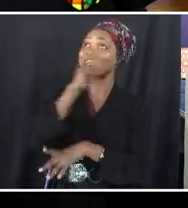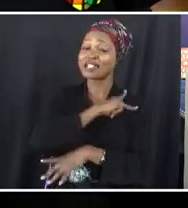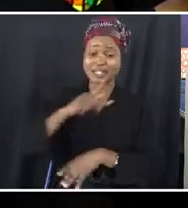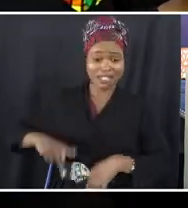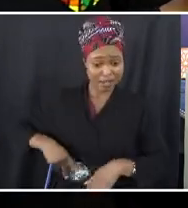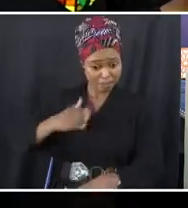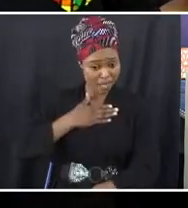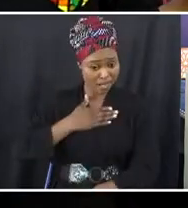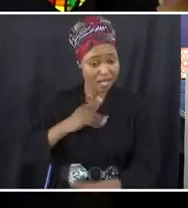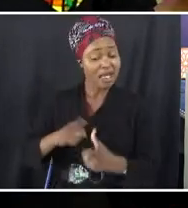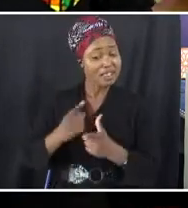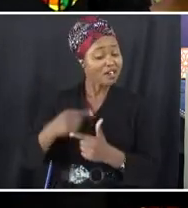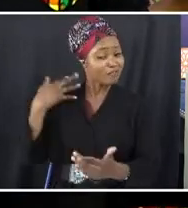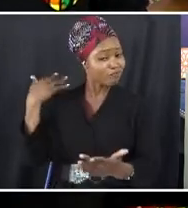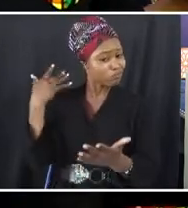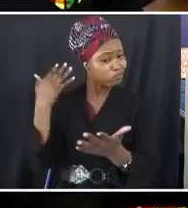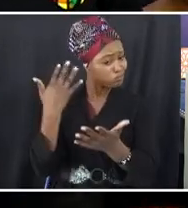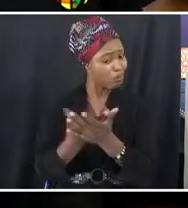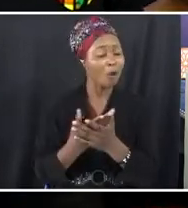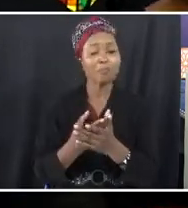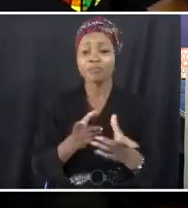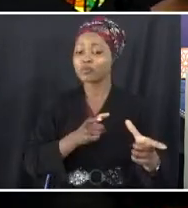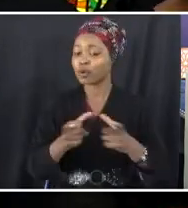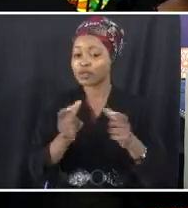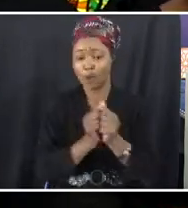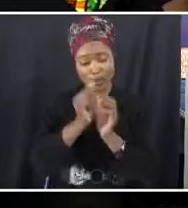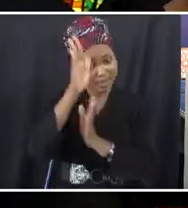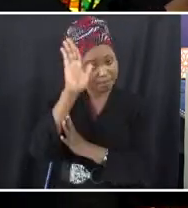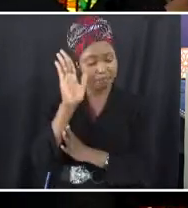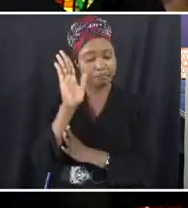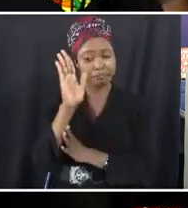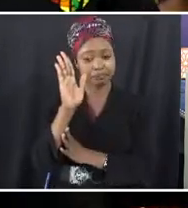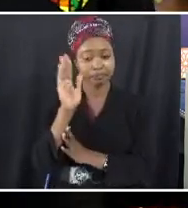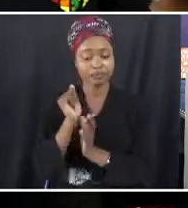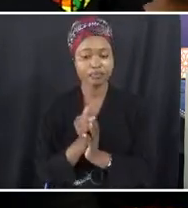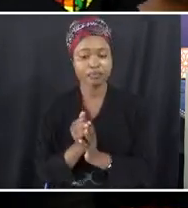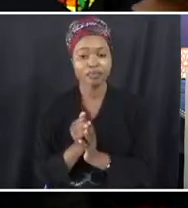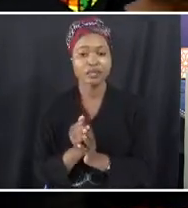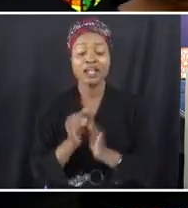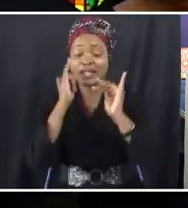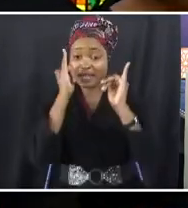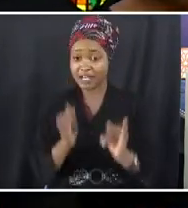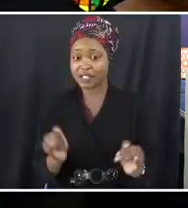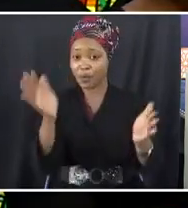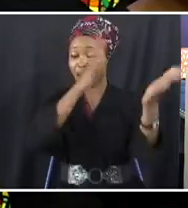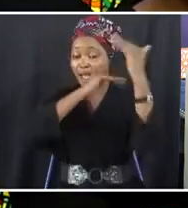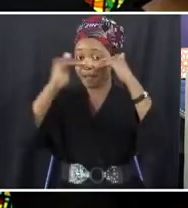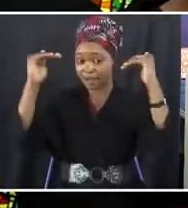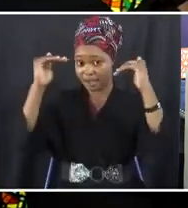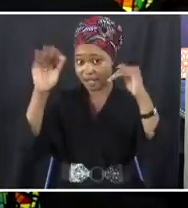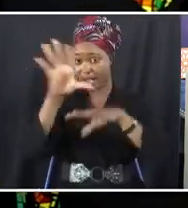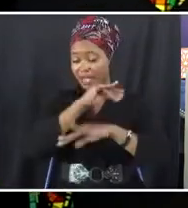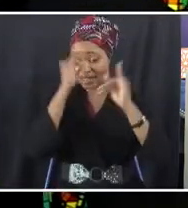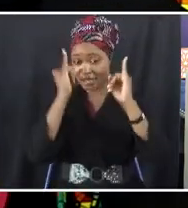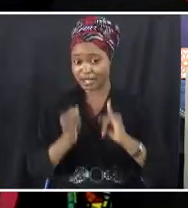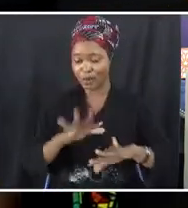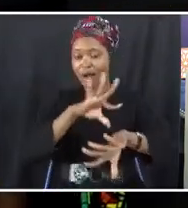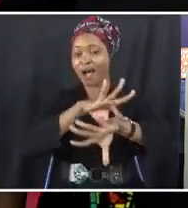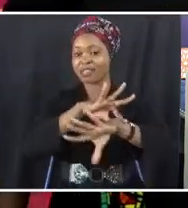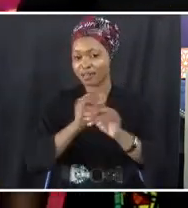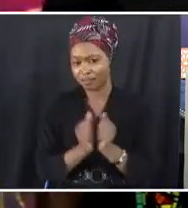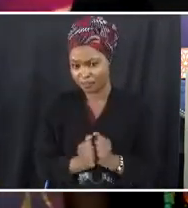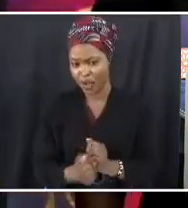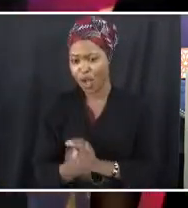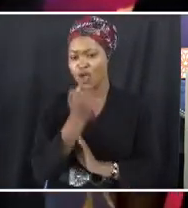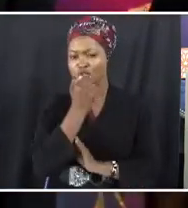and I shall forever reign with him in the new heaven and in the new earth. And